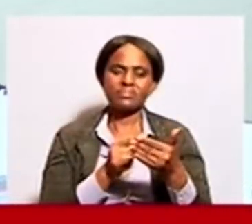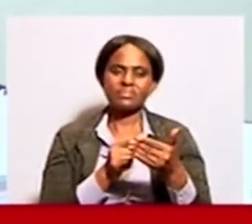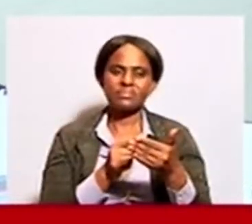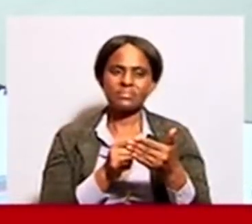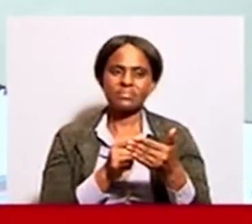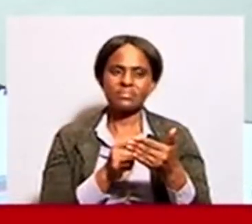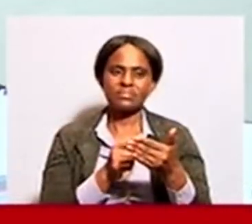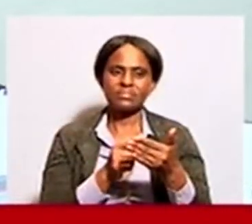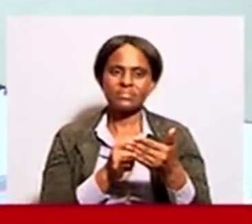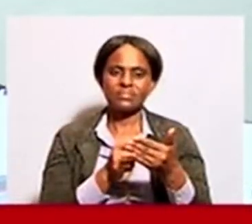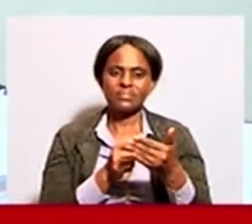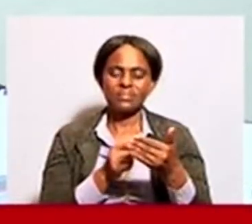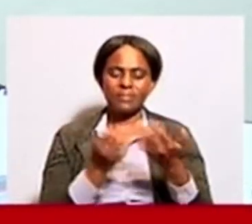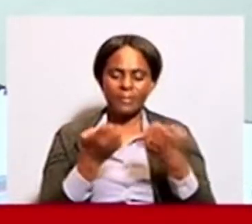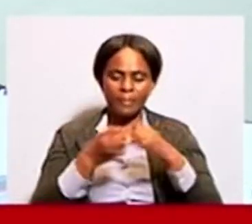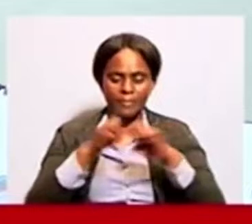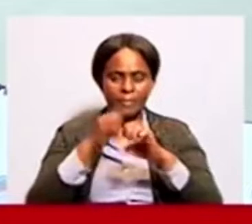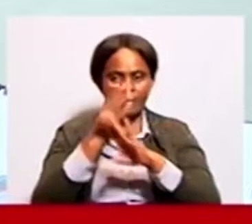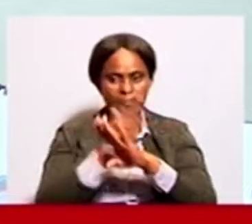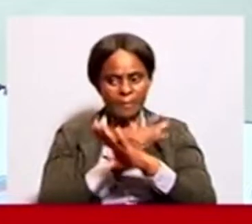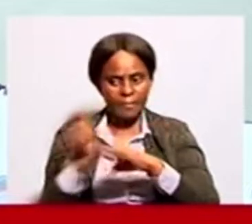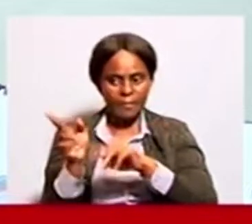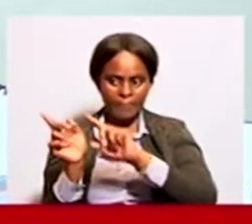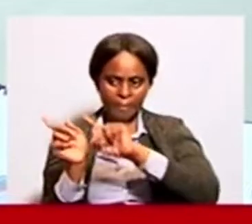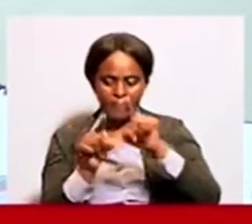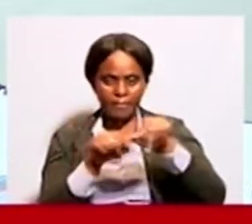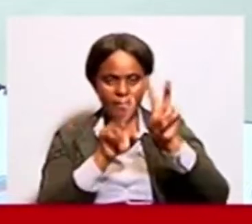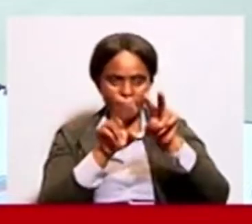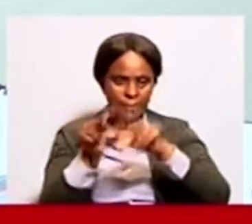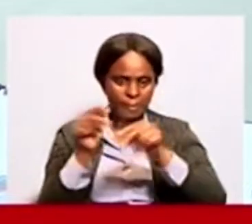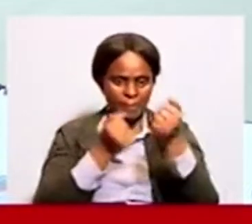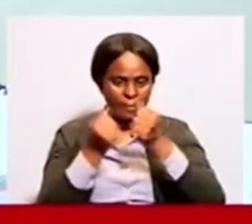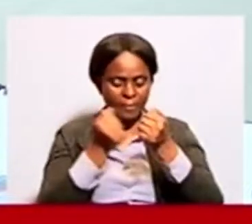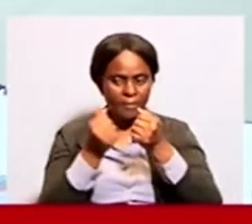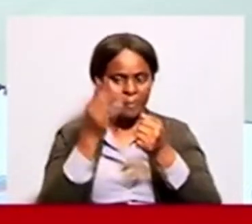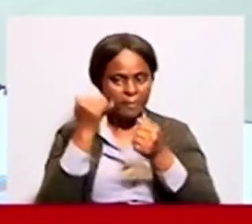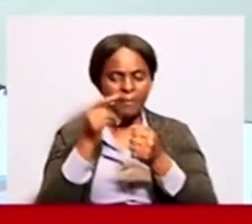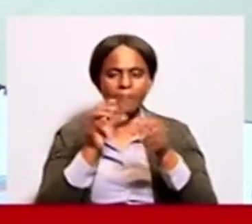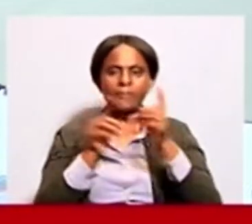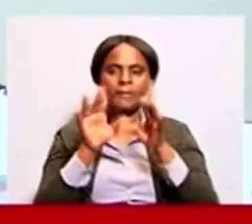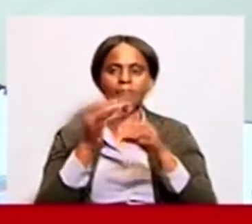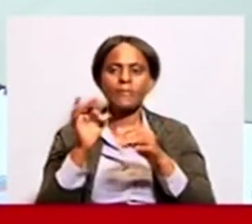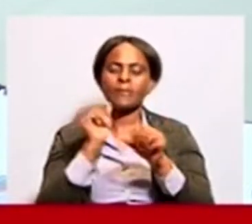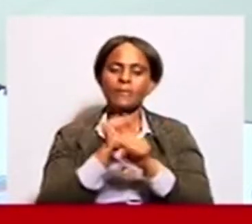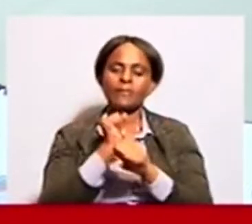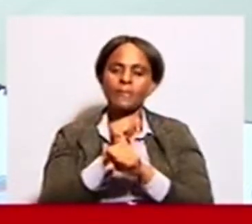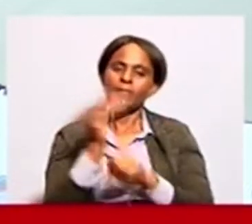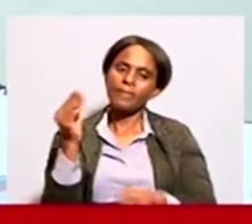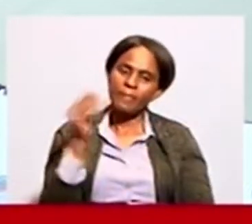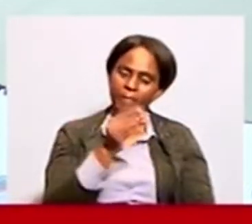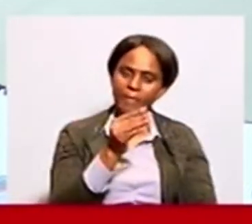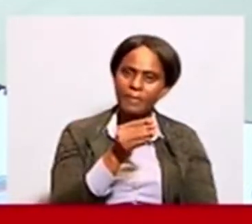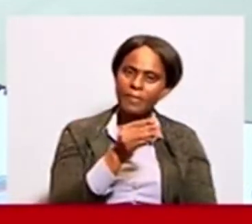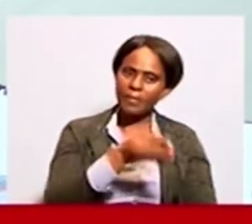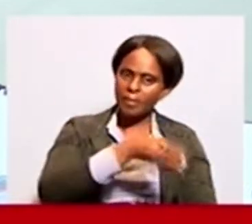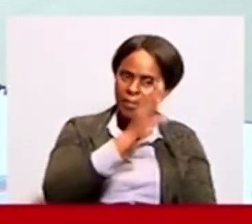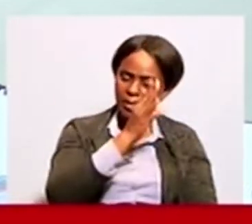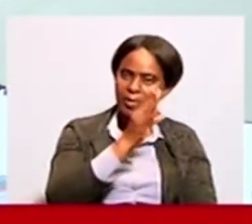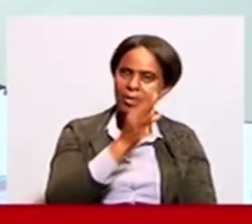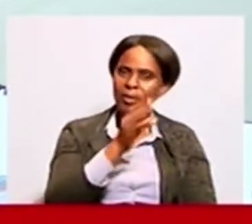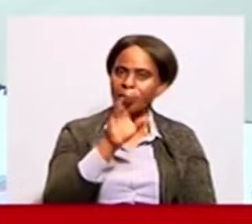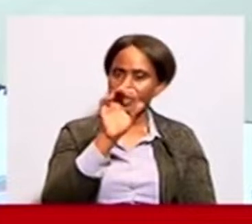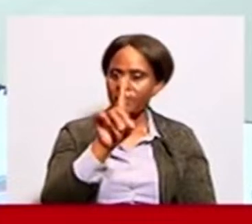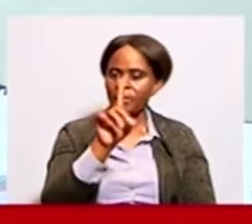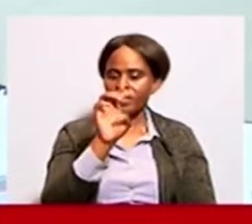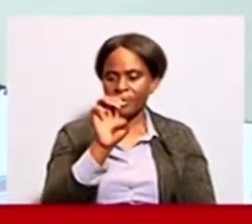Even before you are given the monitoring vehicle, this is where the Director of Works would be going. I mean, Director Engineering would